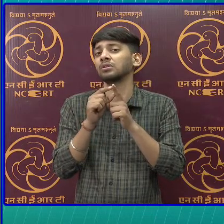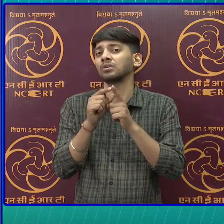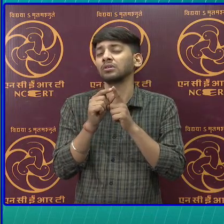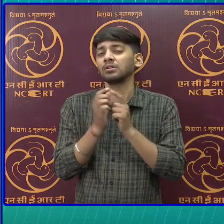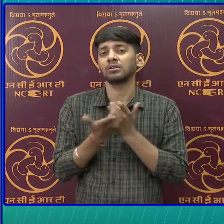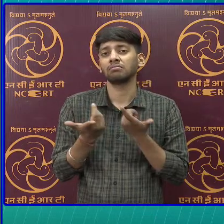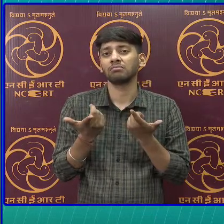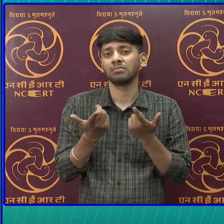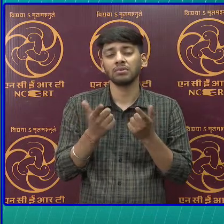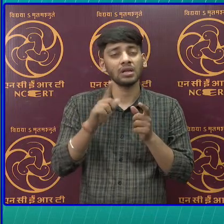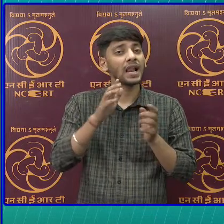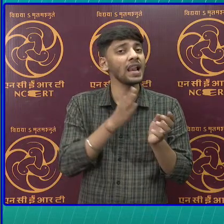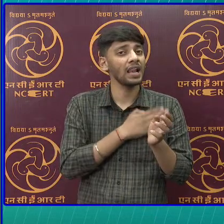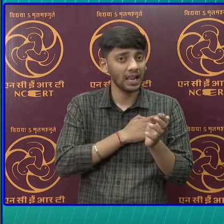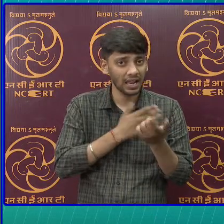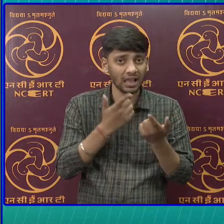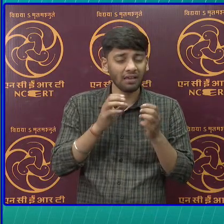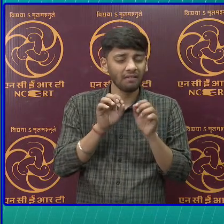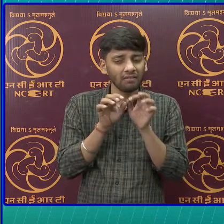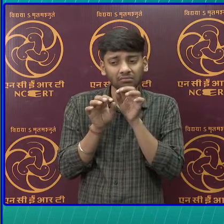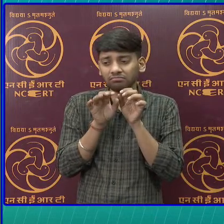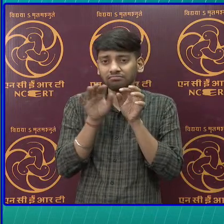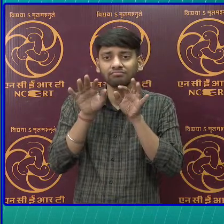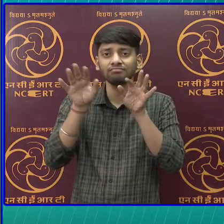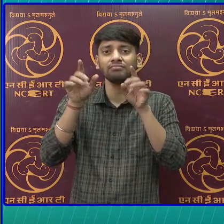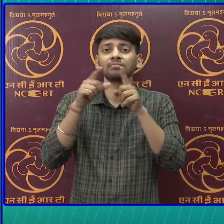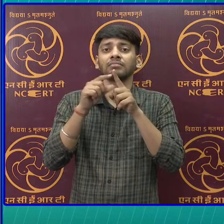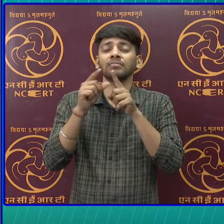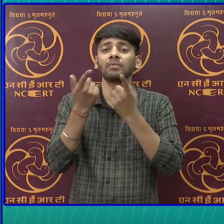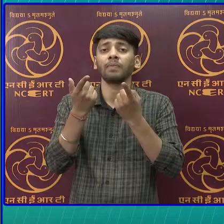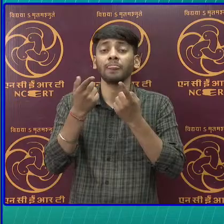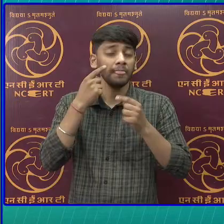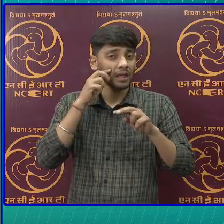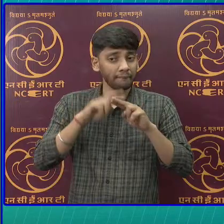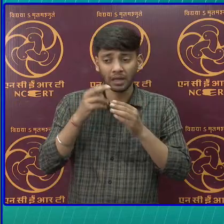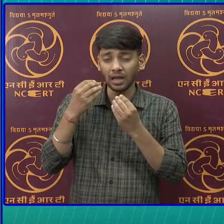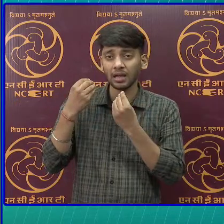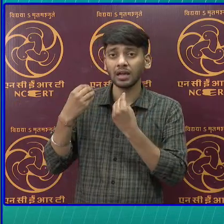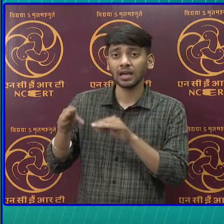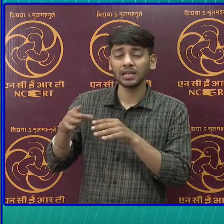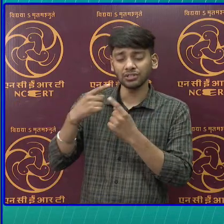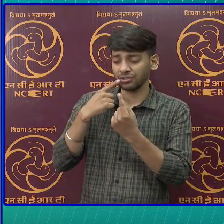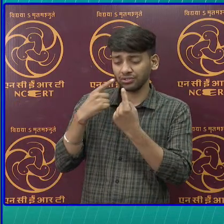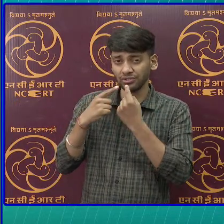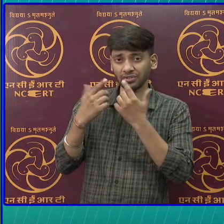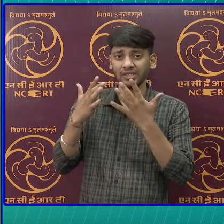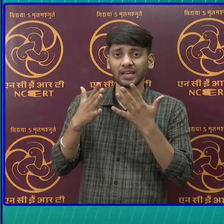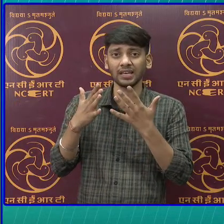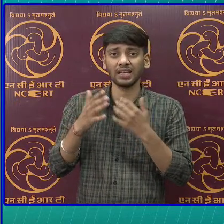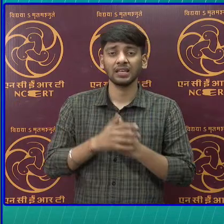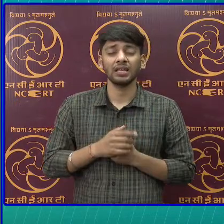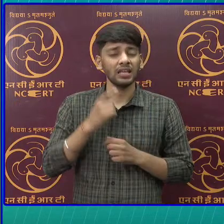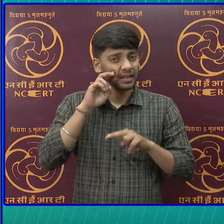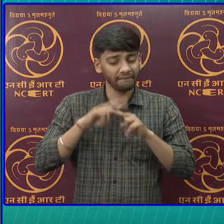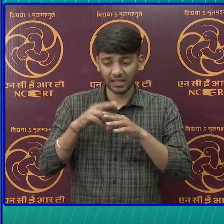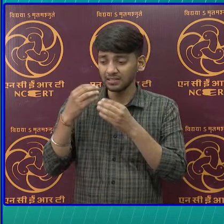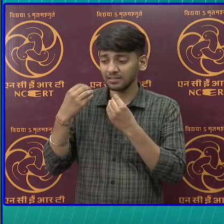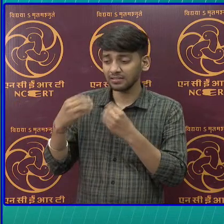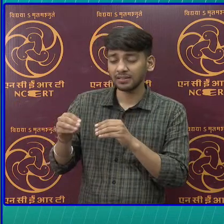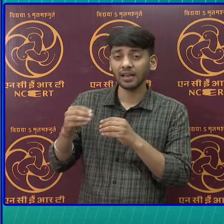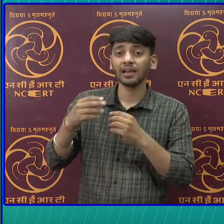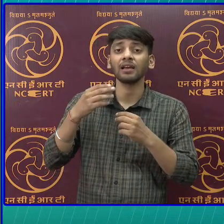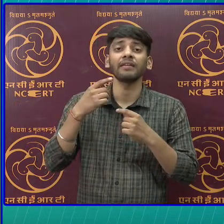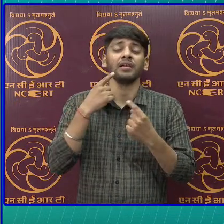boughs or leaves will come out. And if you left it unchecked, if you left it